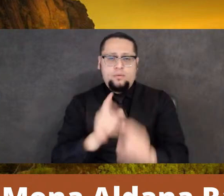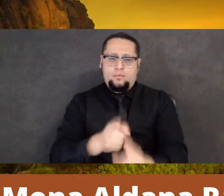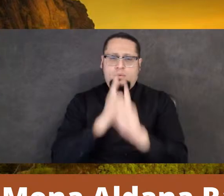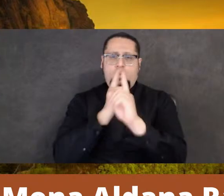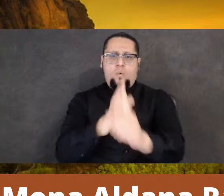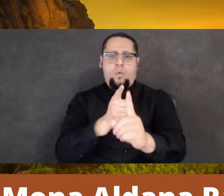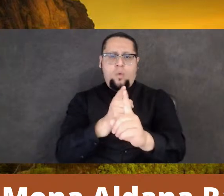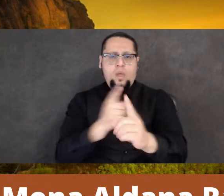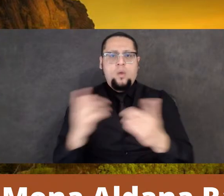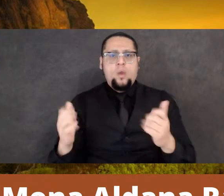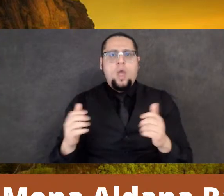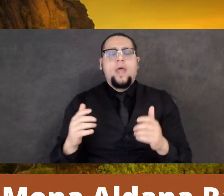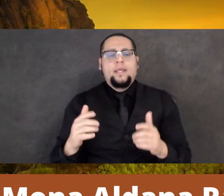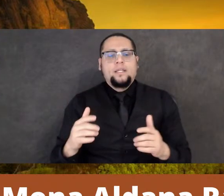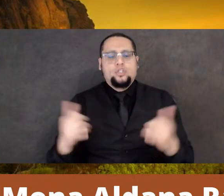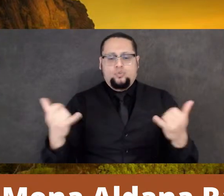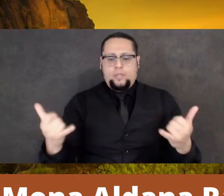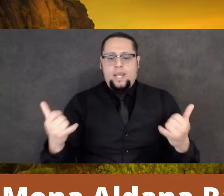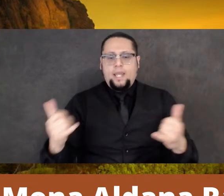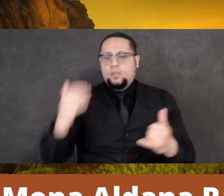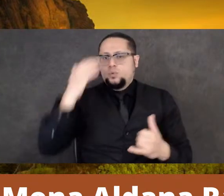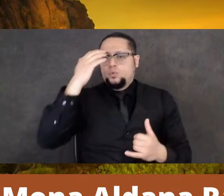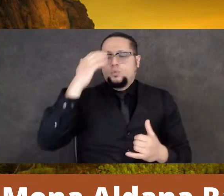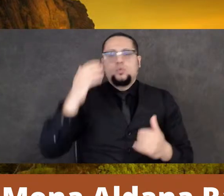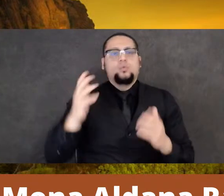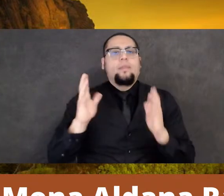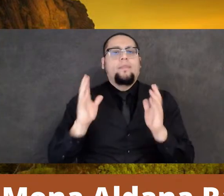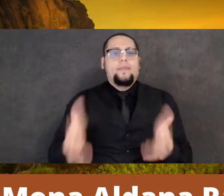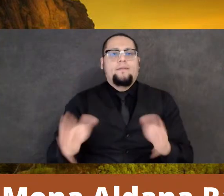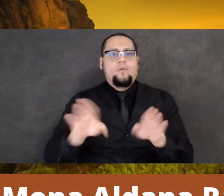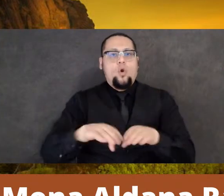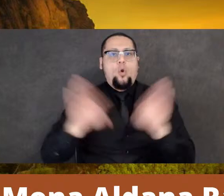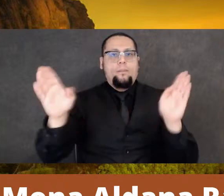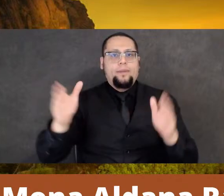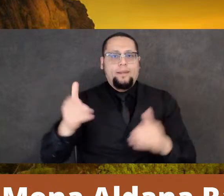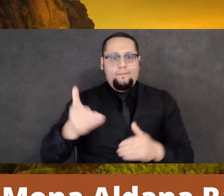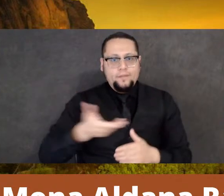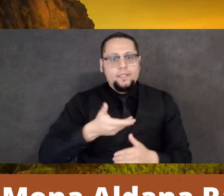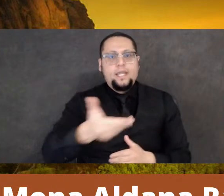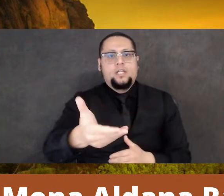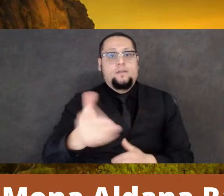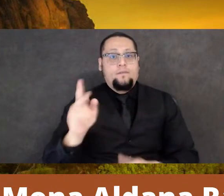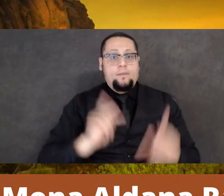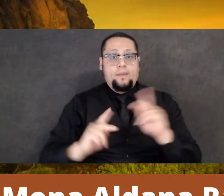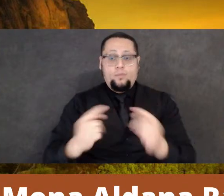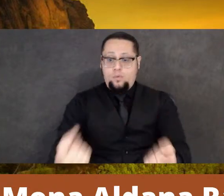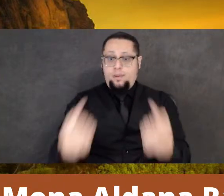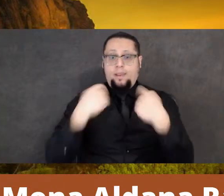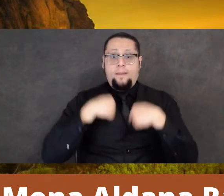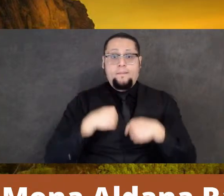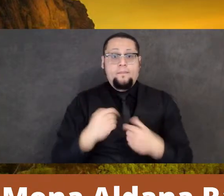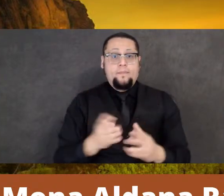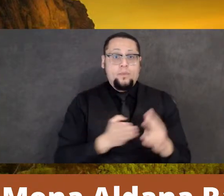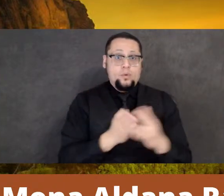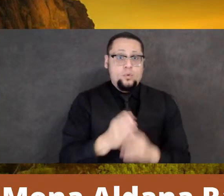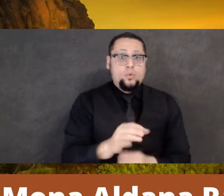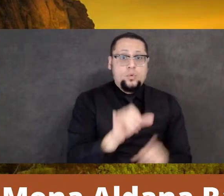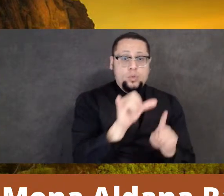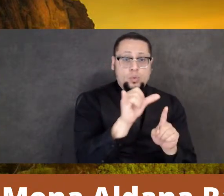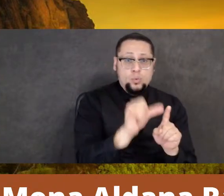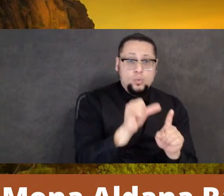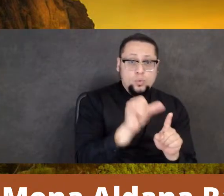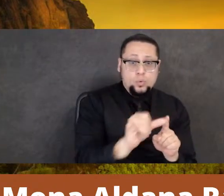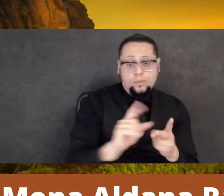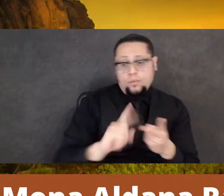was leave today with an open invitation to each and every one of you who attended, either through our YouTube or through our Facebook,